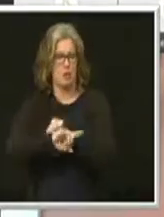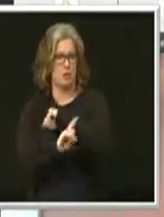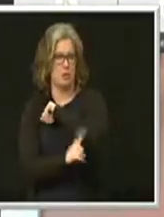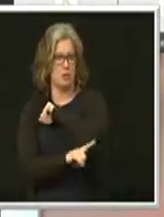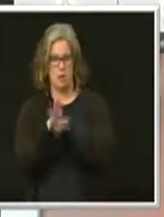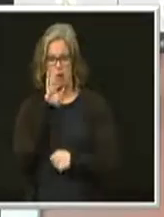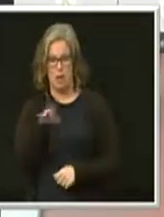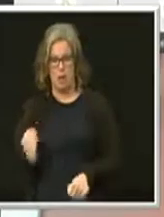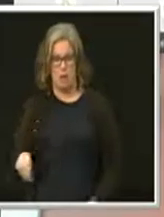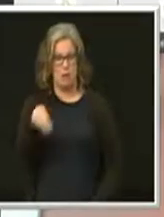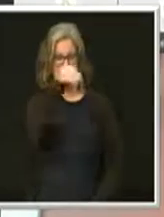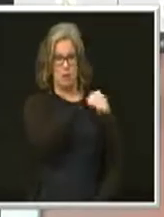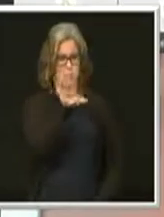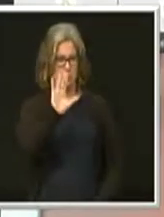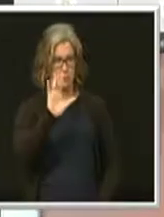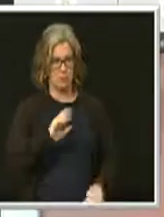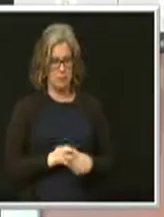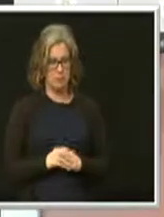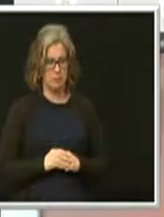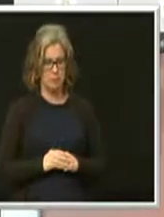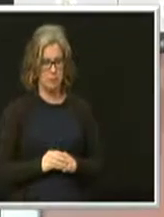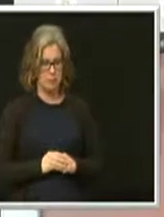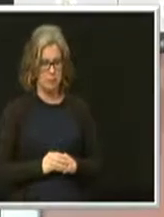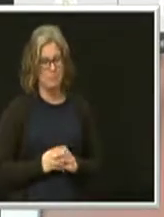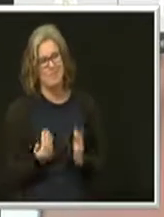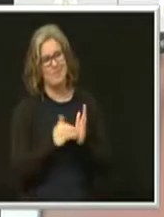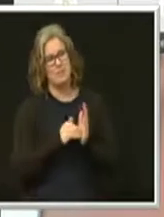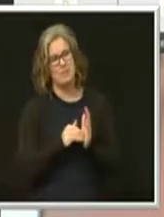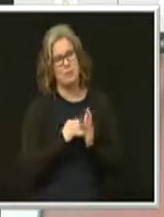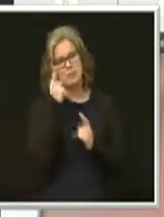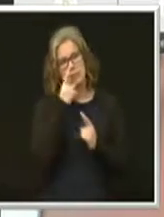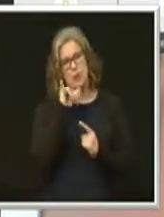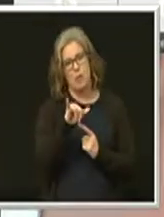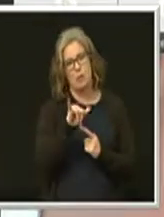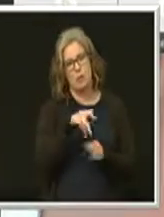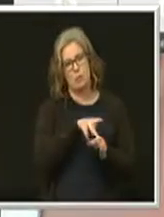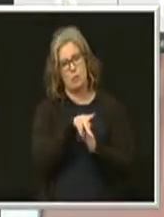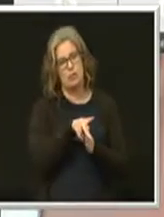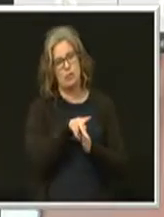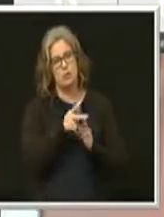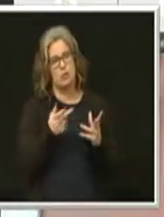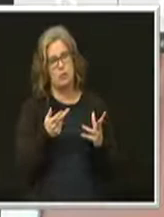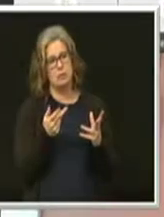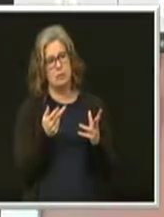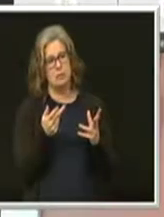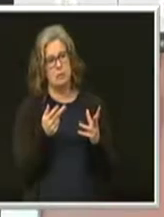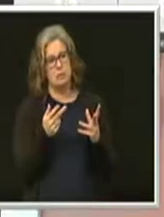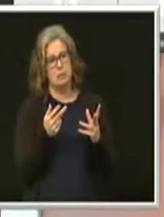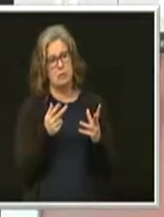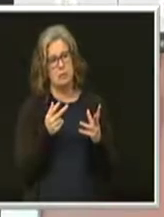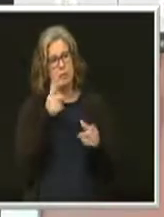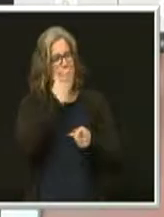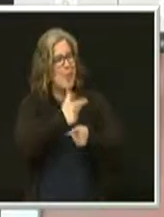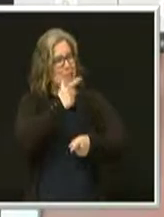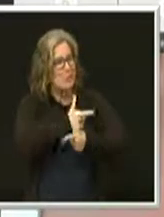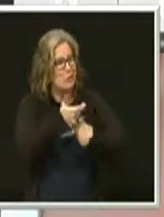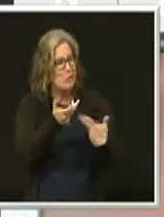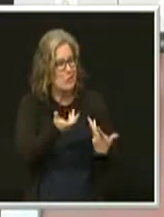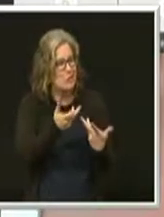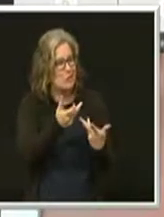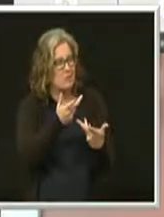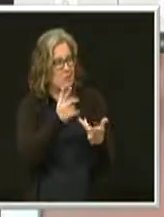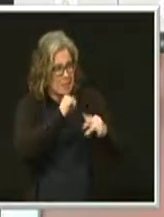garbage directly. Okay? So again, think about those, our garbage professionals as your brothers and sisters.